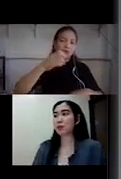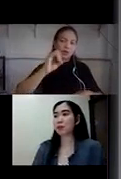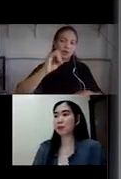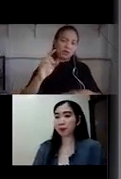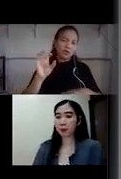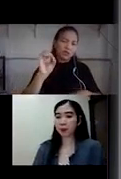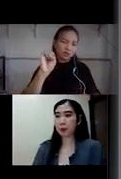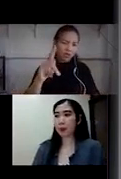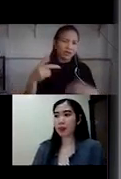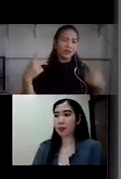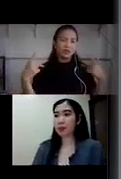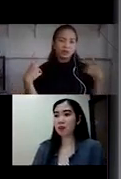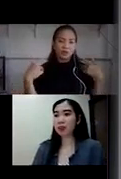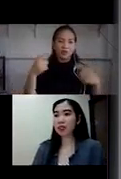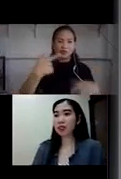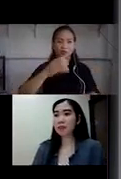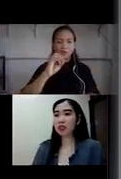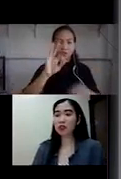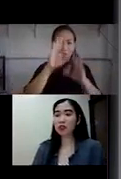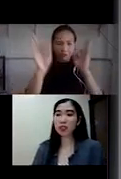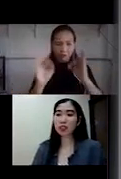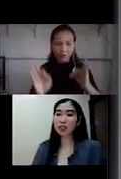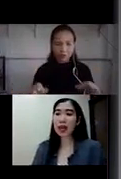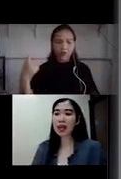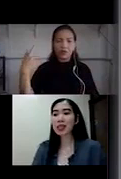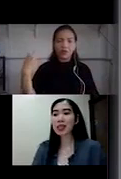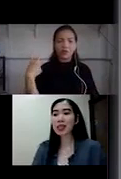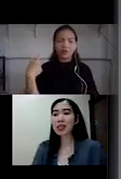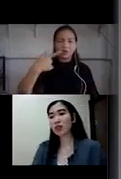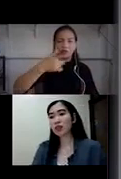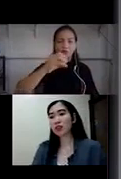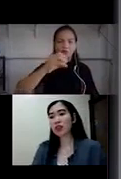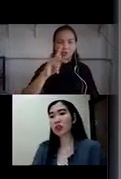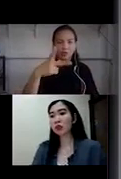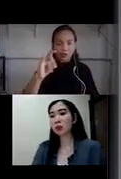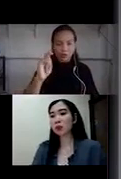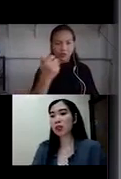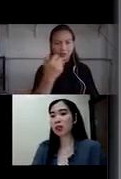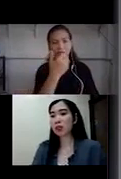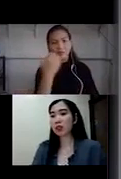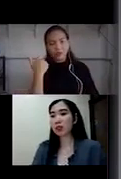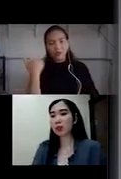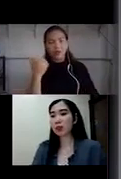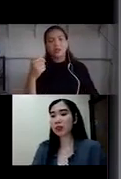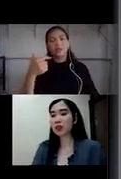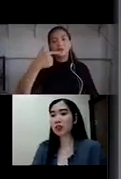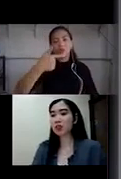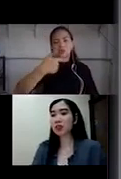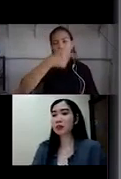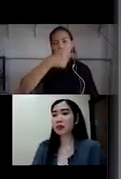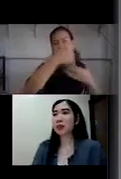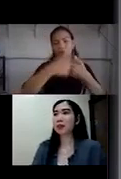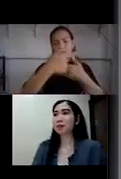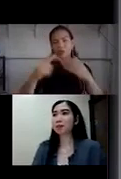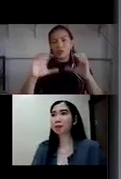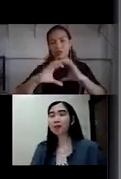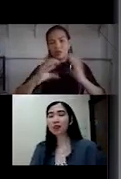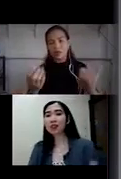Keep. Yan. Meron pa diyang iba, yung Google Sites, Google Classroom, kung naka-Google Suite kayo.